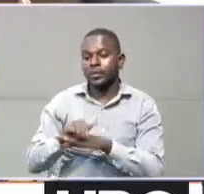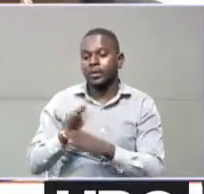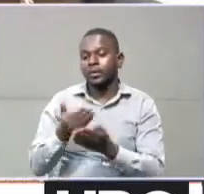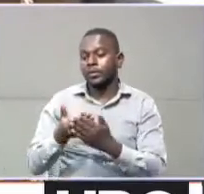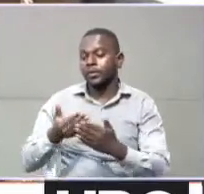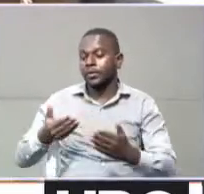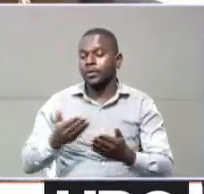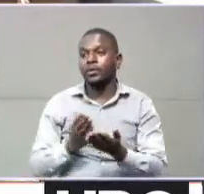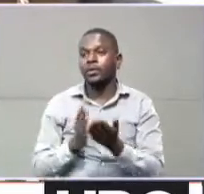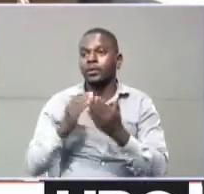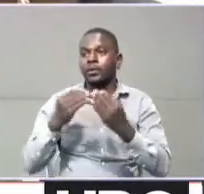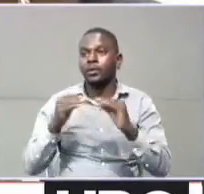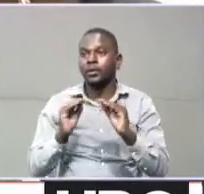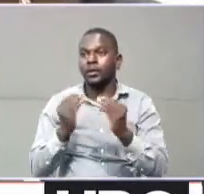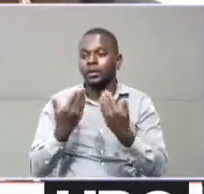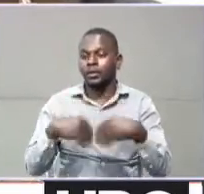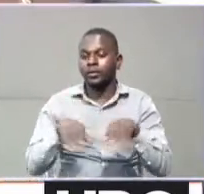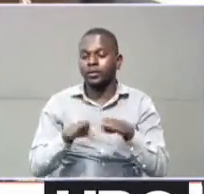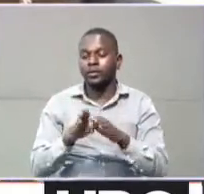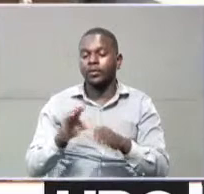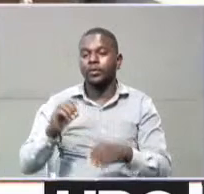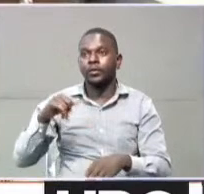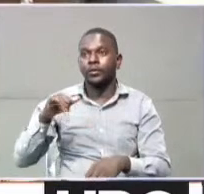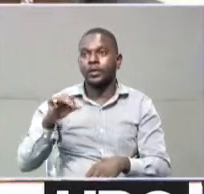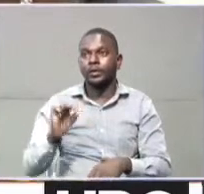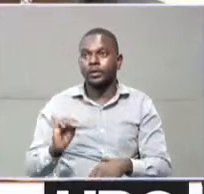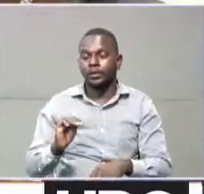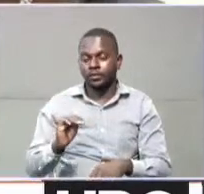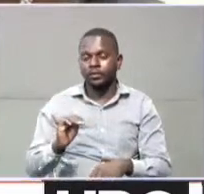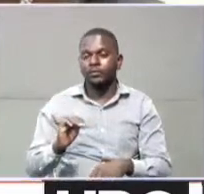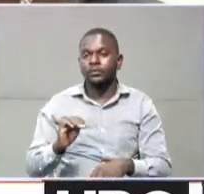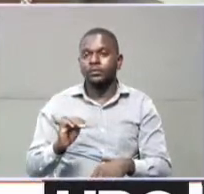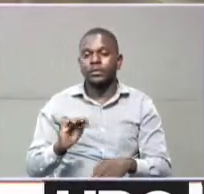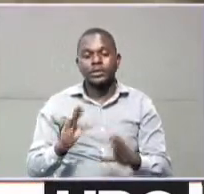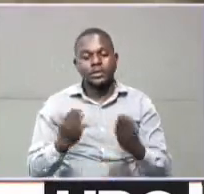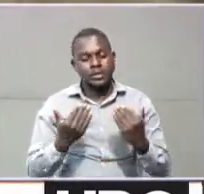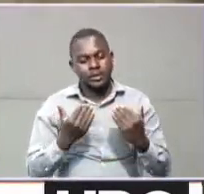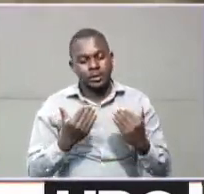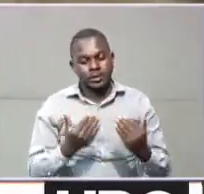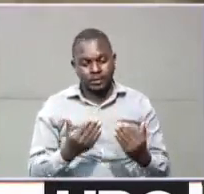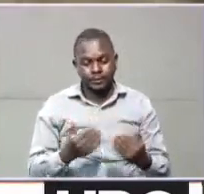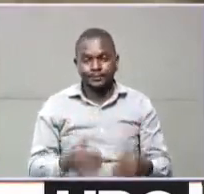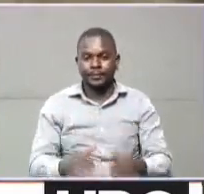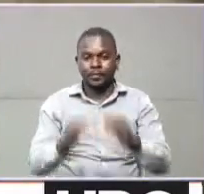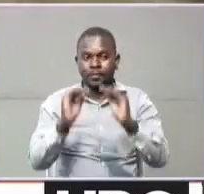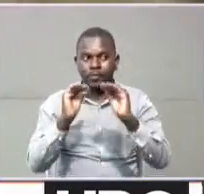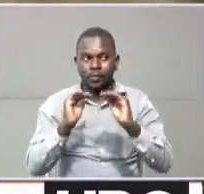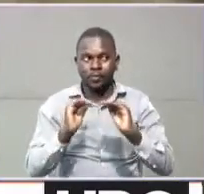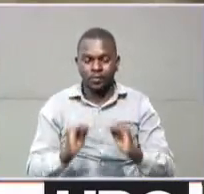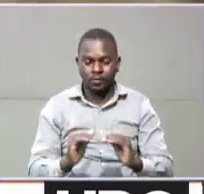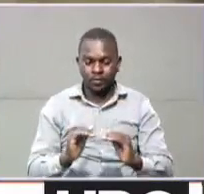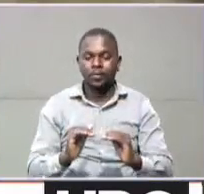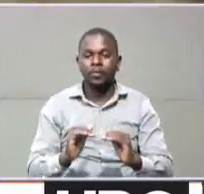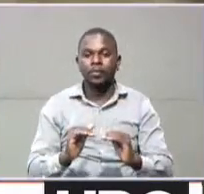agreed in the meeting with the prime minister thank you next item